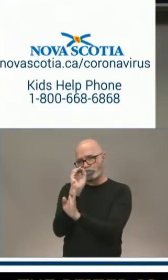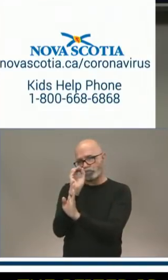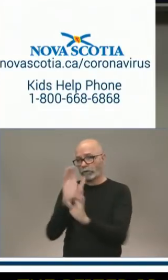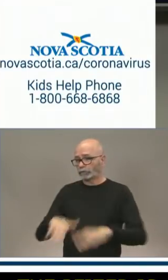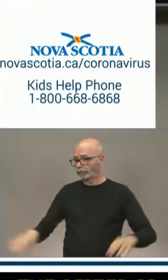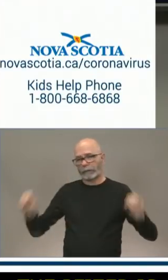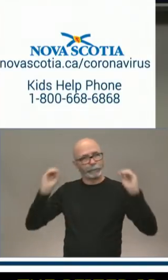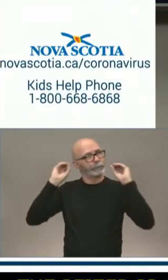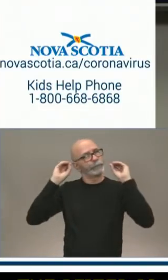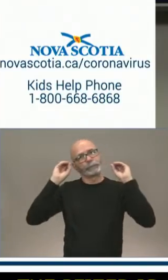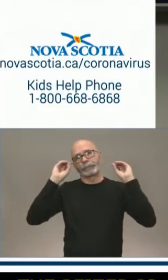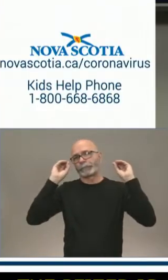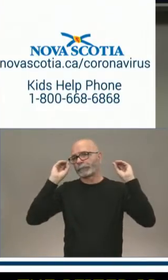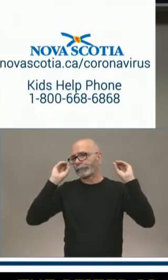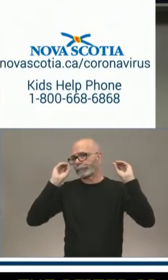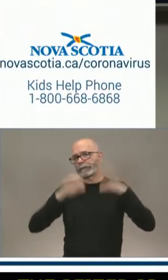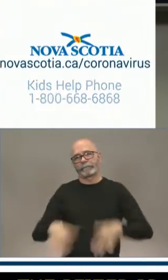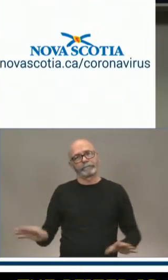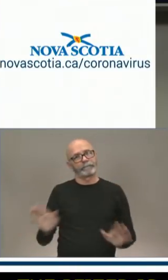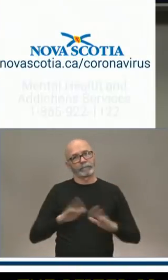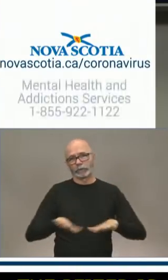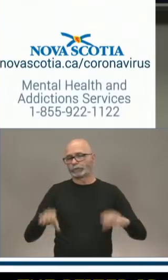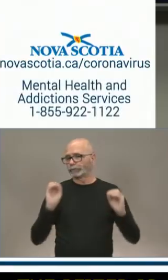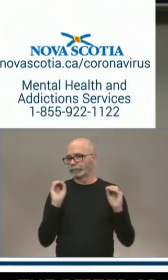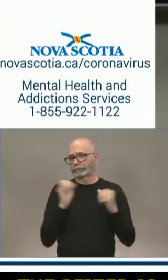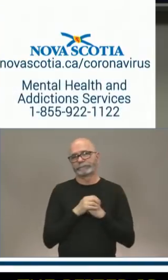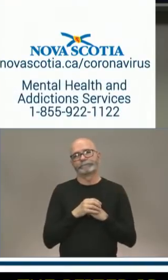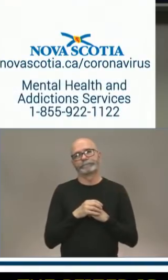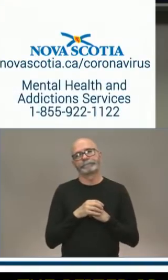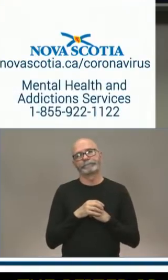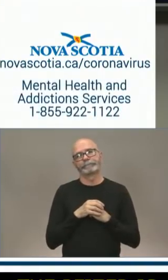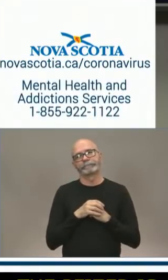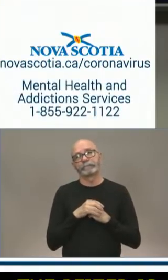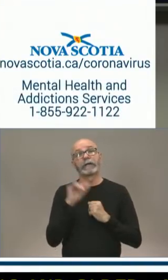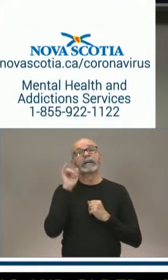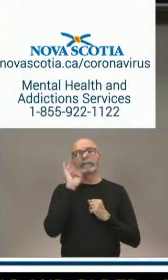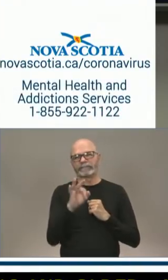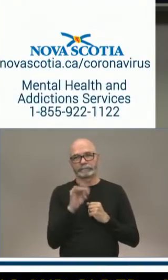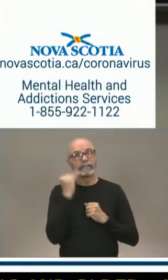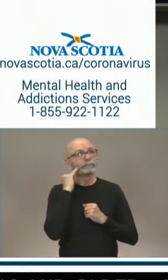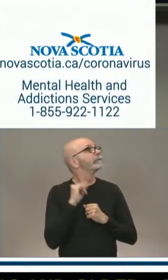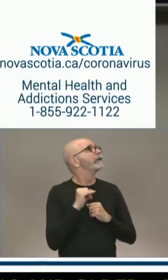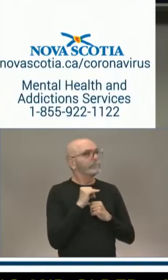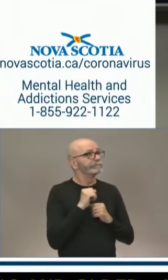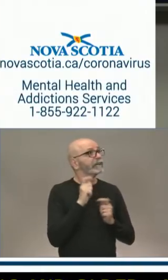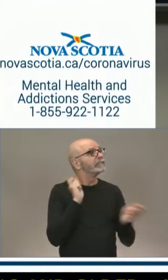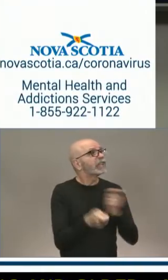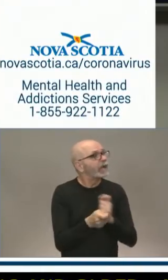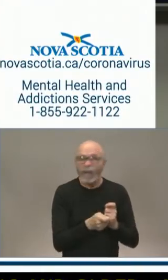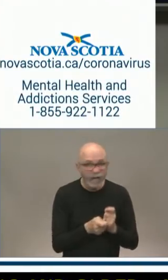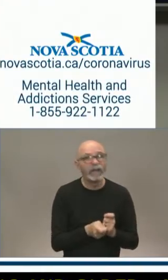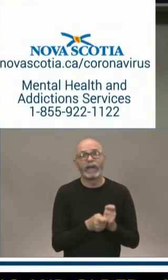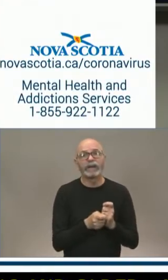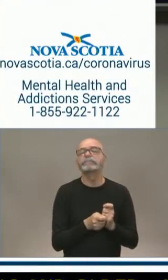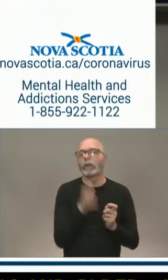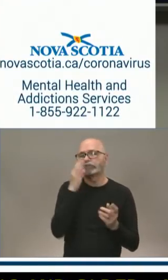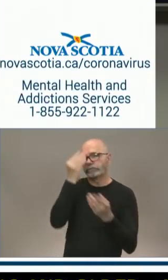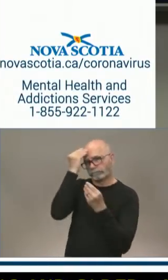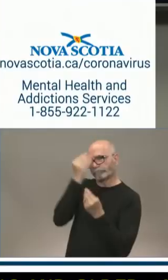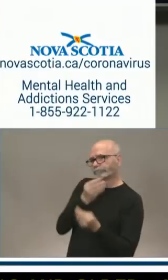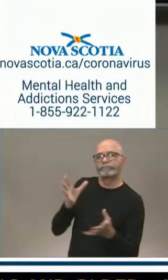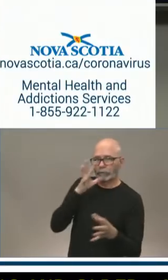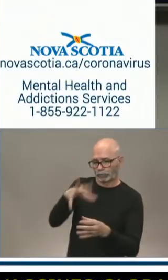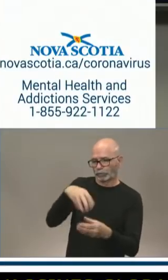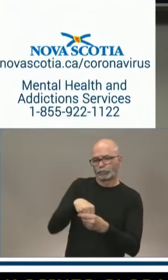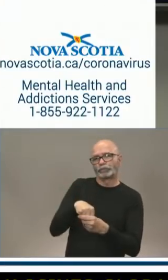and younger youth. If that changes, then of course we need to build that into our vaccine program.